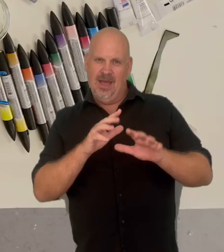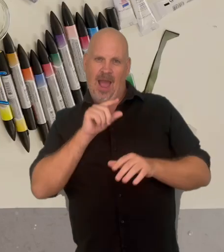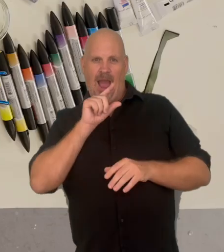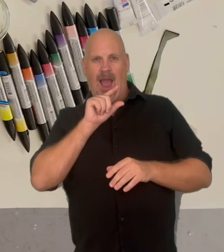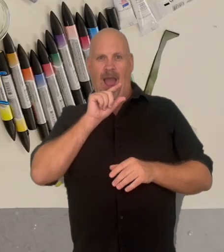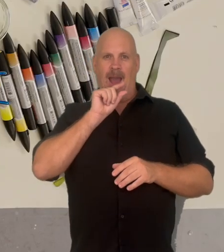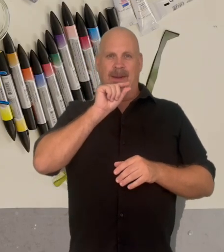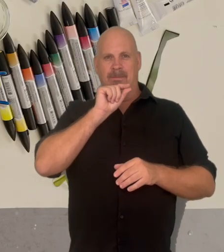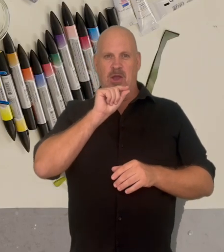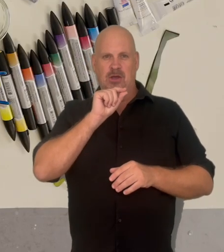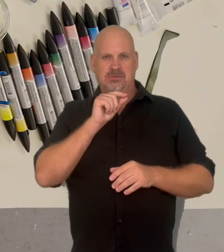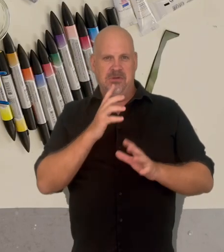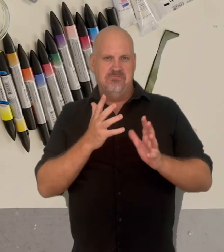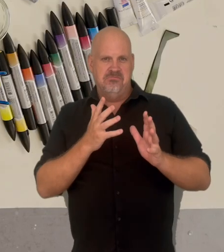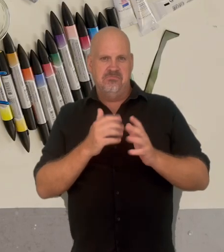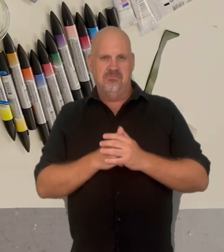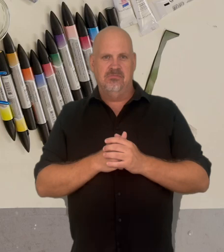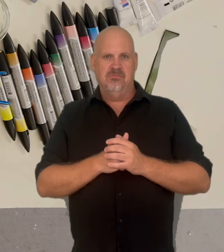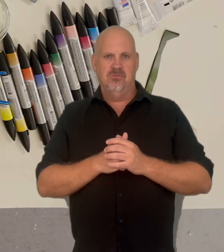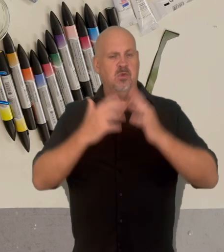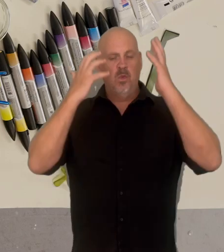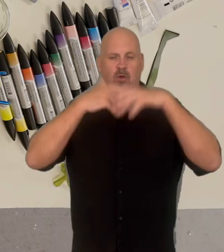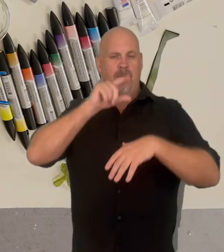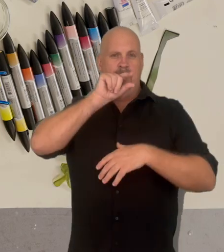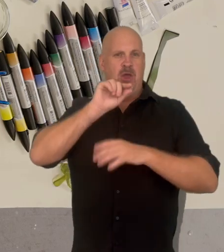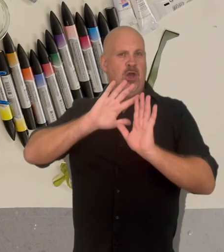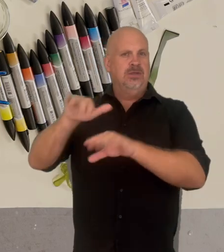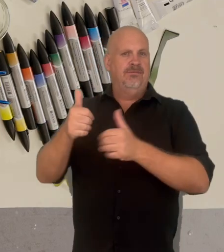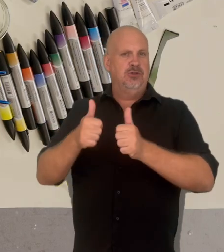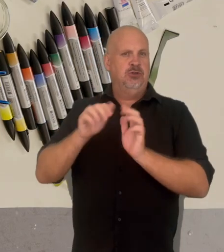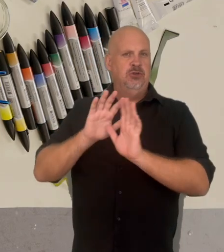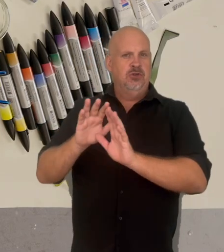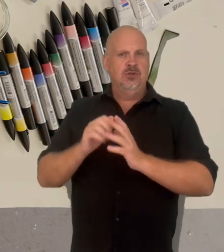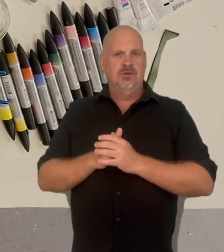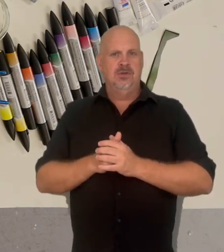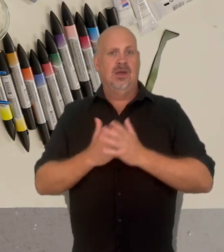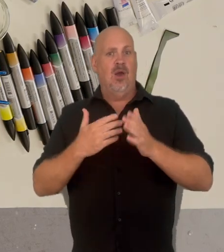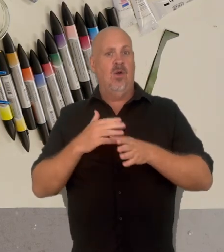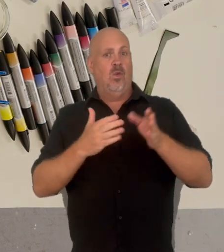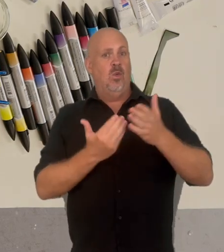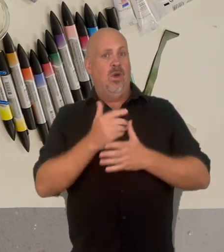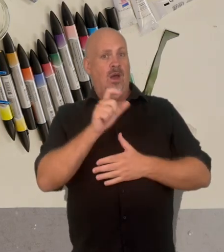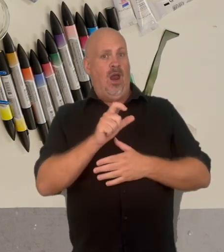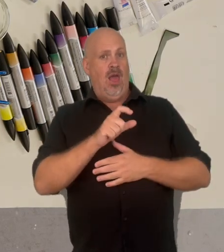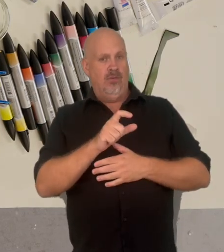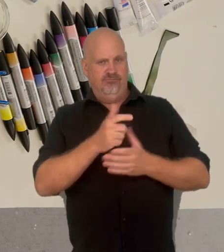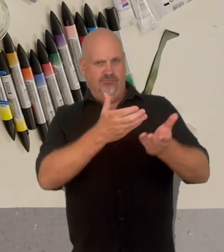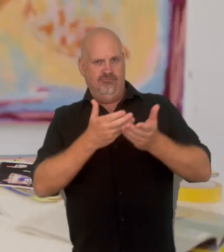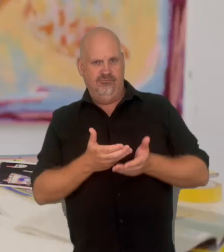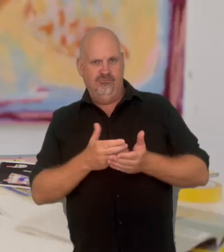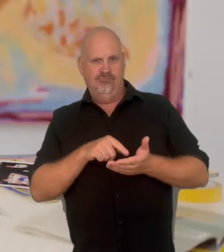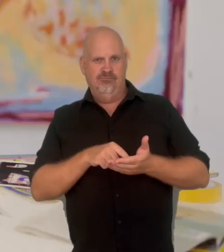But we don't no longer have to worry about the hummingbird. We're going to now just take these colours and bring them in. And